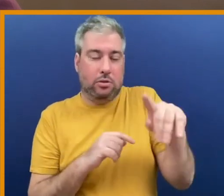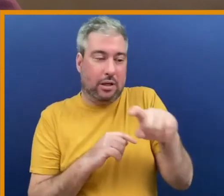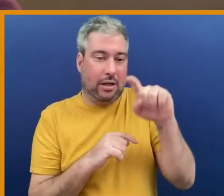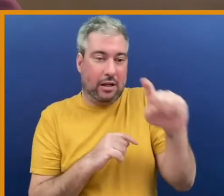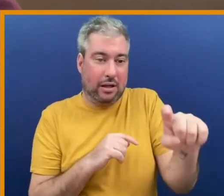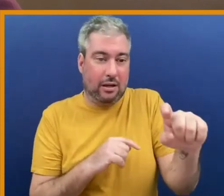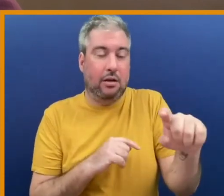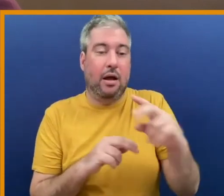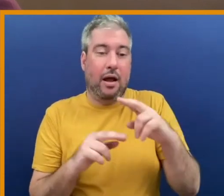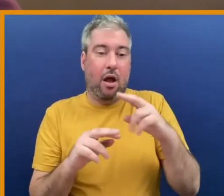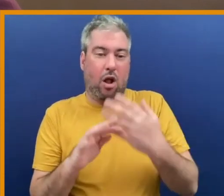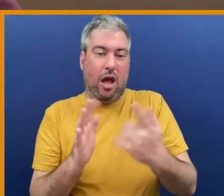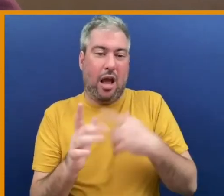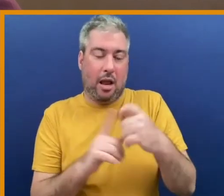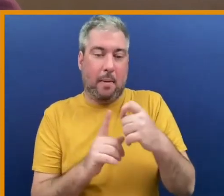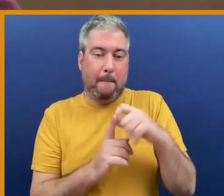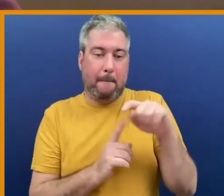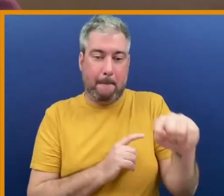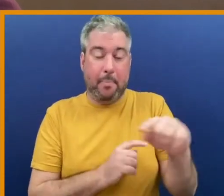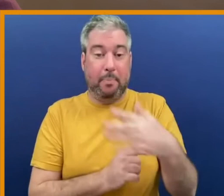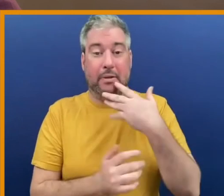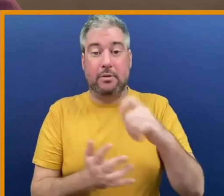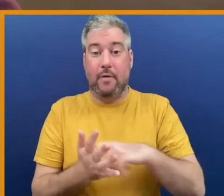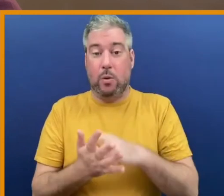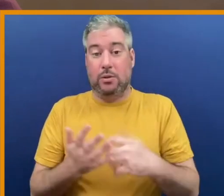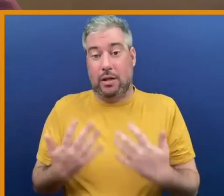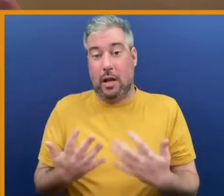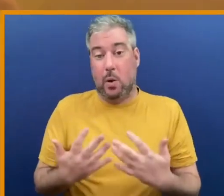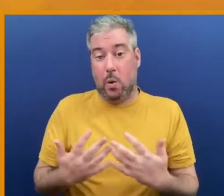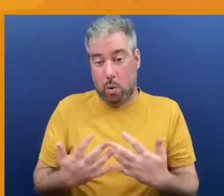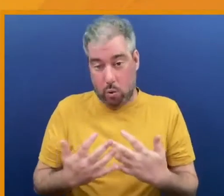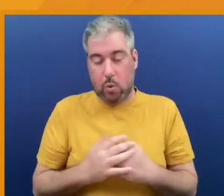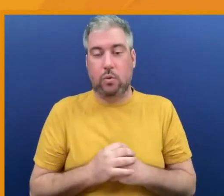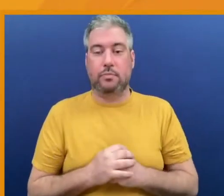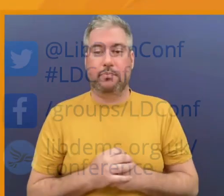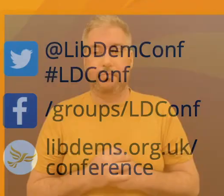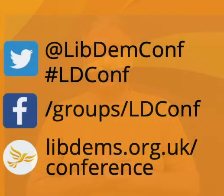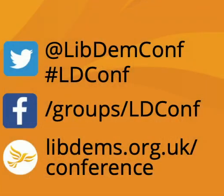and whether you want the amendment to pass or fail. Thank you.